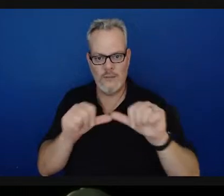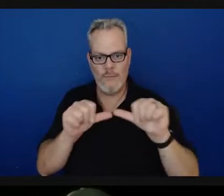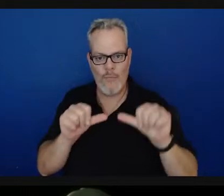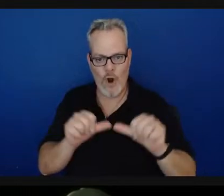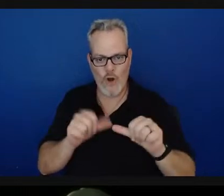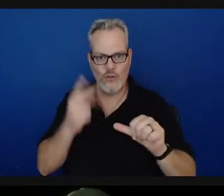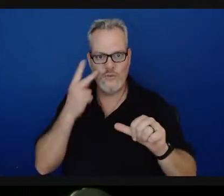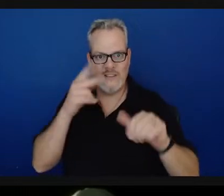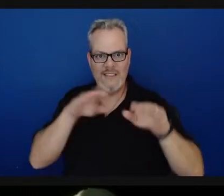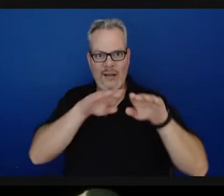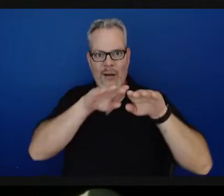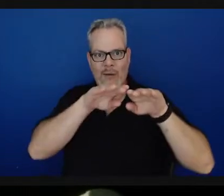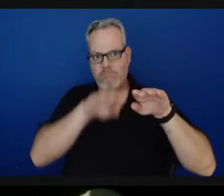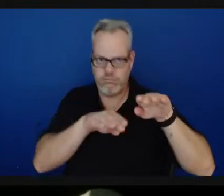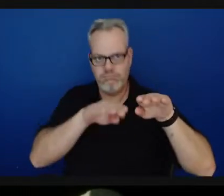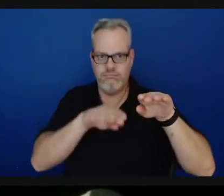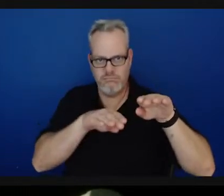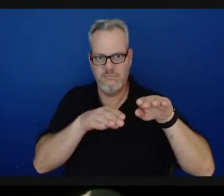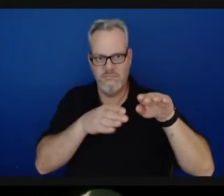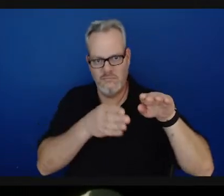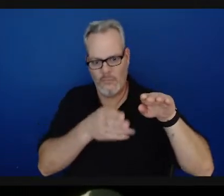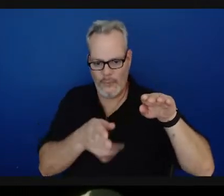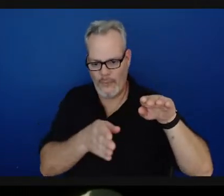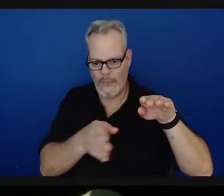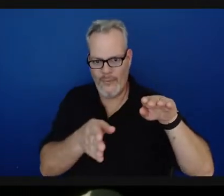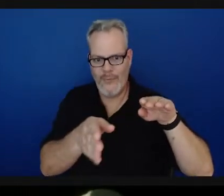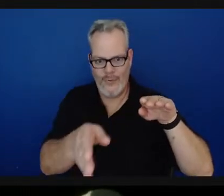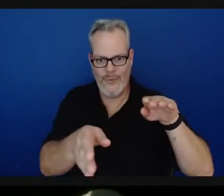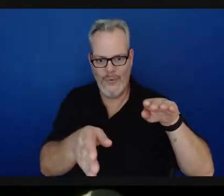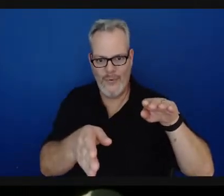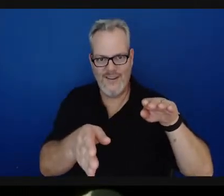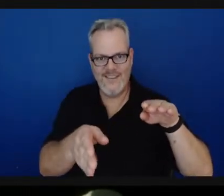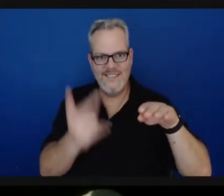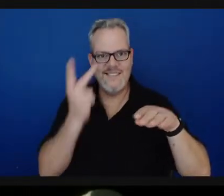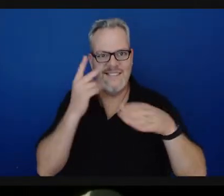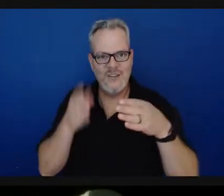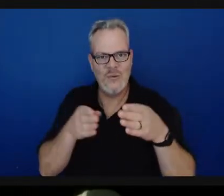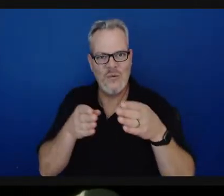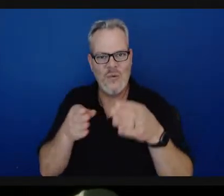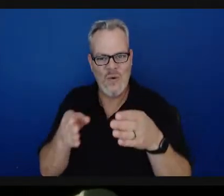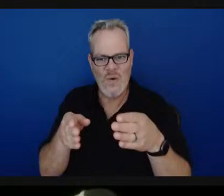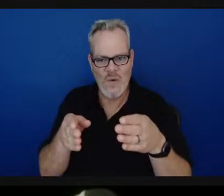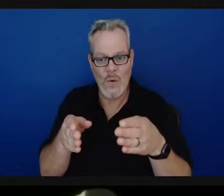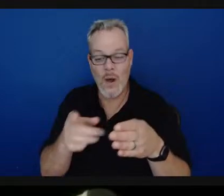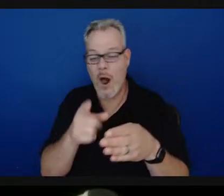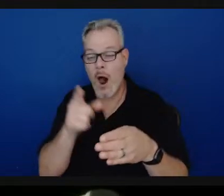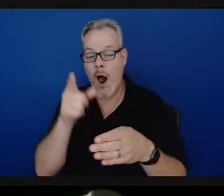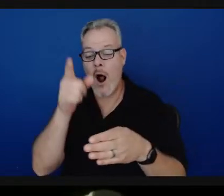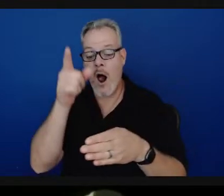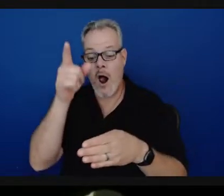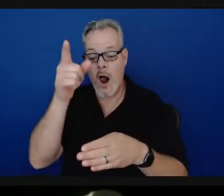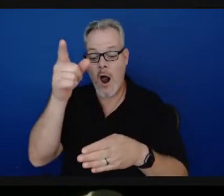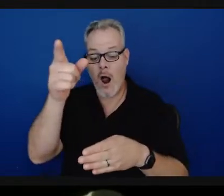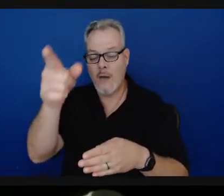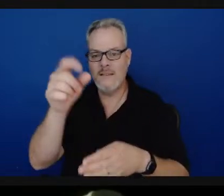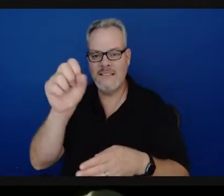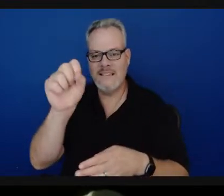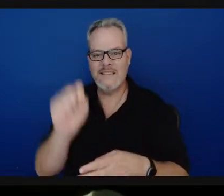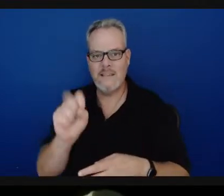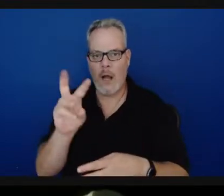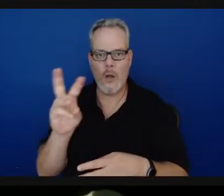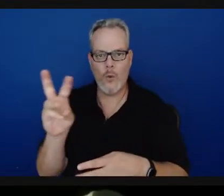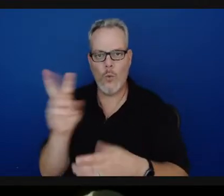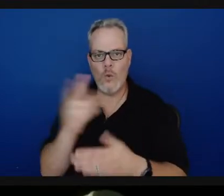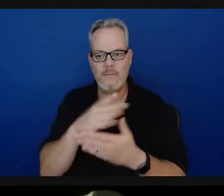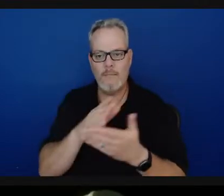the road that's stranded on a block partway up. The fountains in the far southwest part of the crater, sending flows all across to the